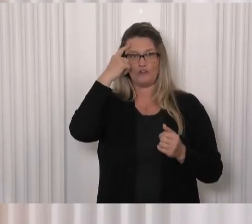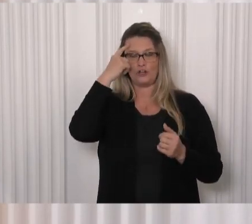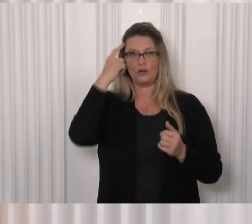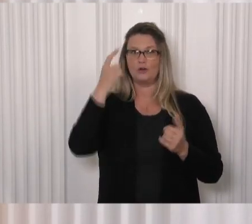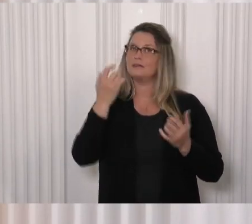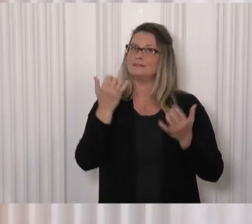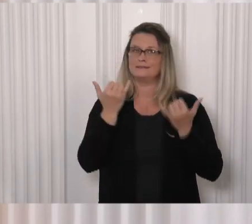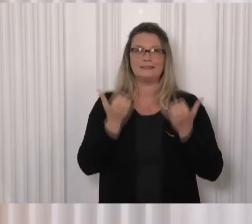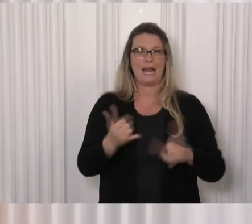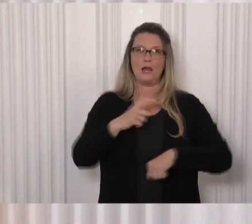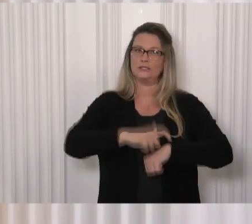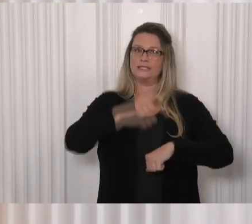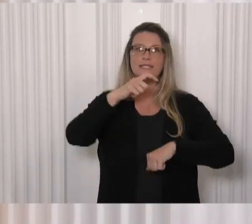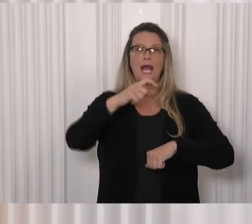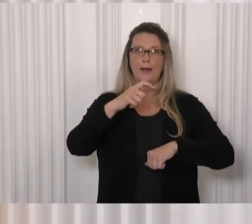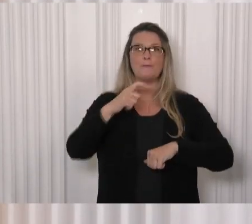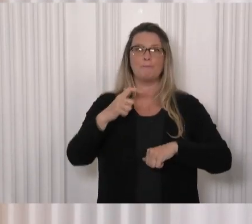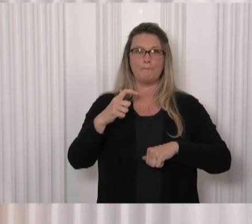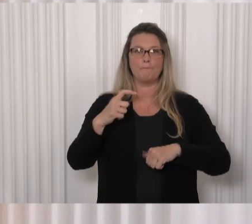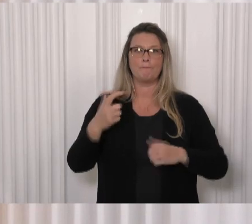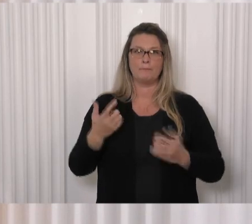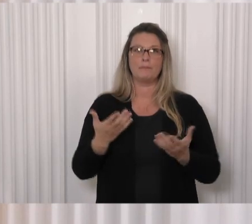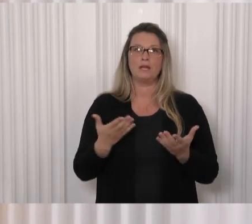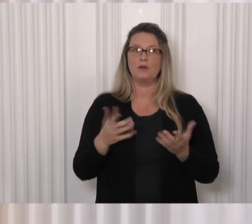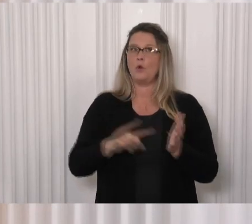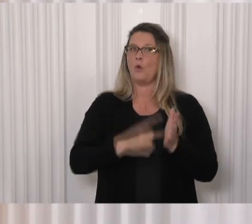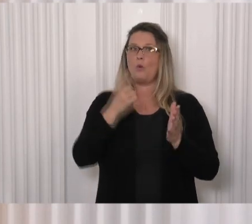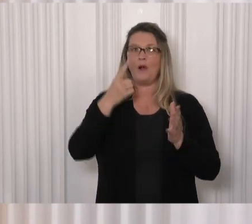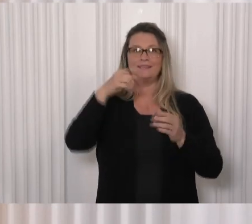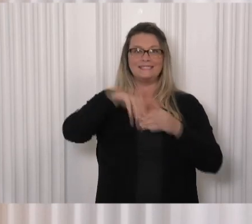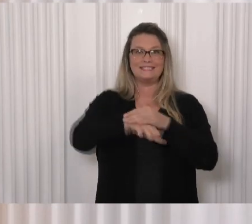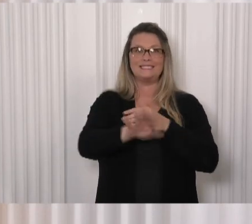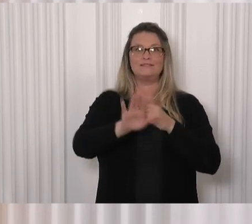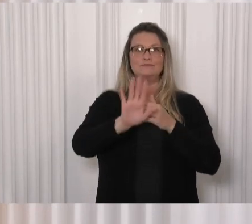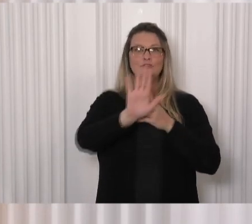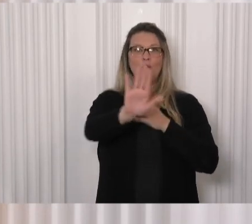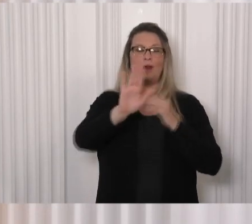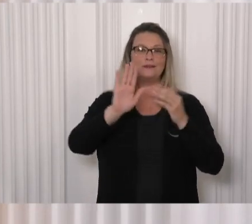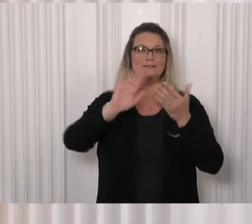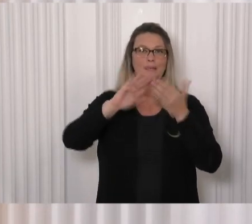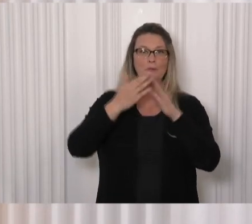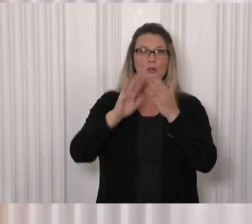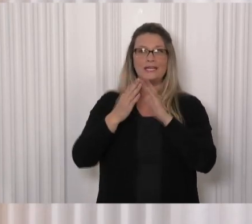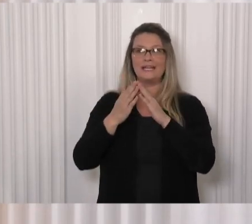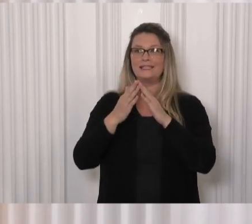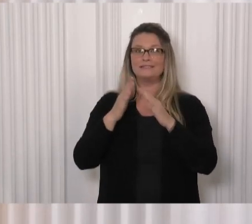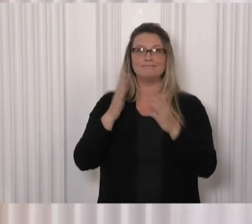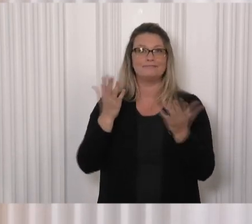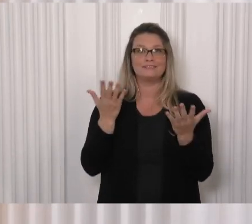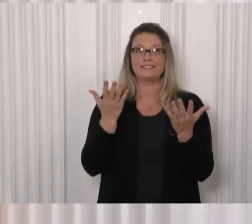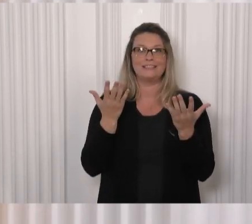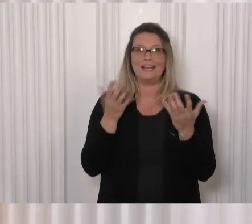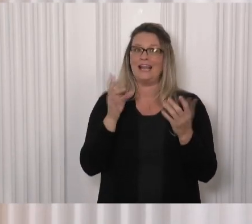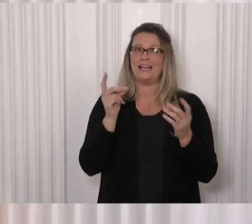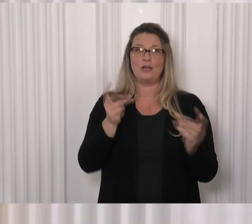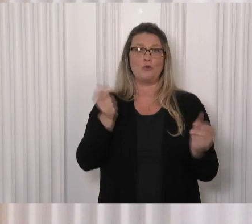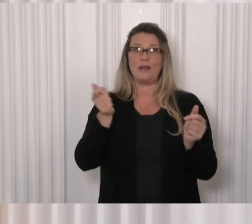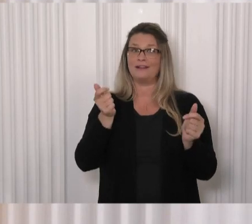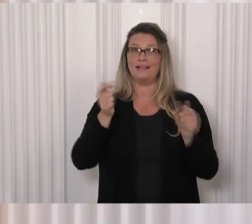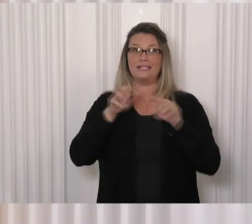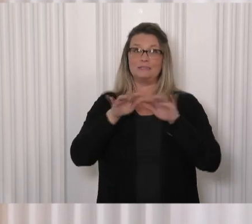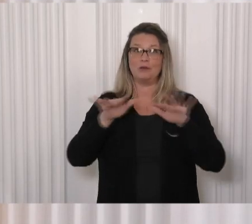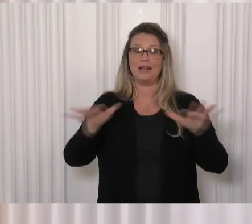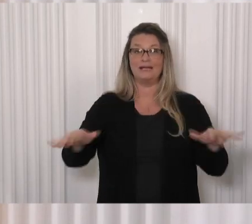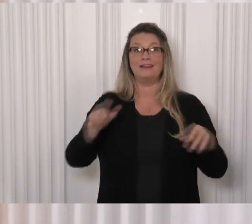we needed to take the next steps, because once it's in the community, then it can go quickly. And just as a reminder, in South Korea,